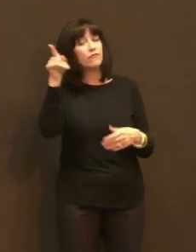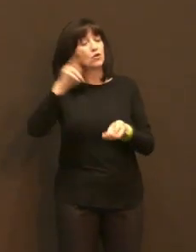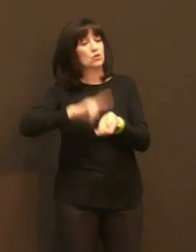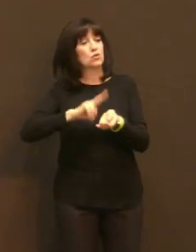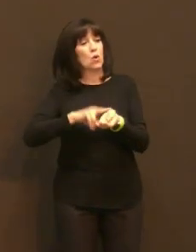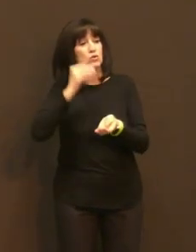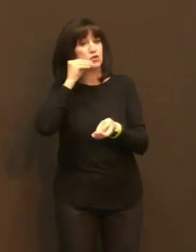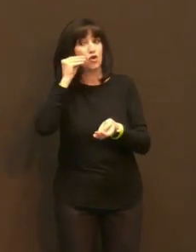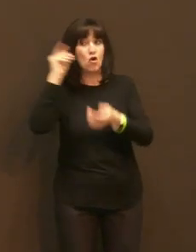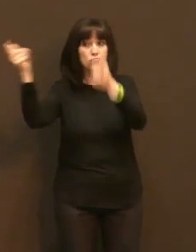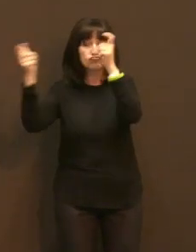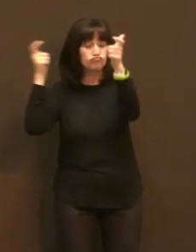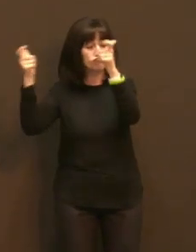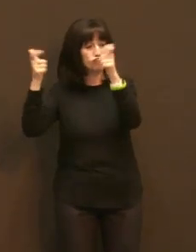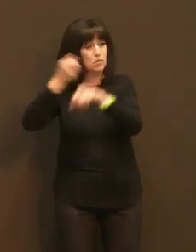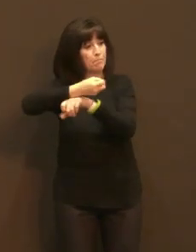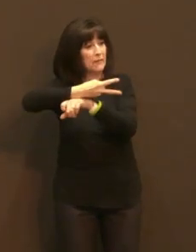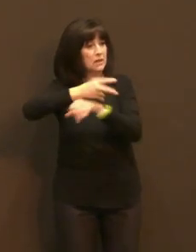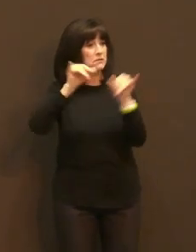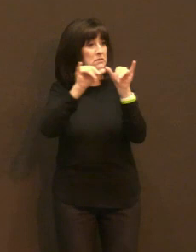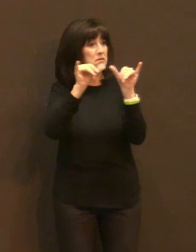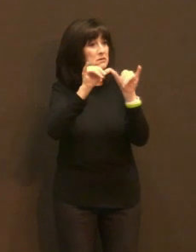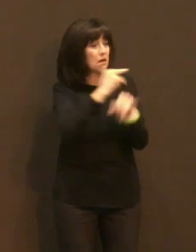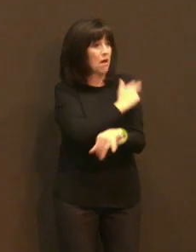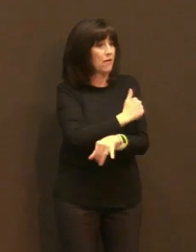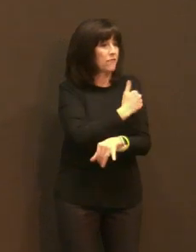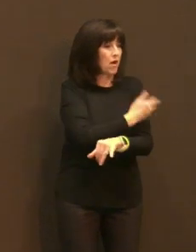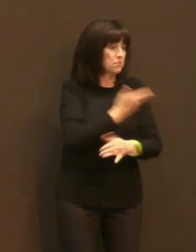The hospitals right now, and Dr. Rattay could check,